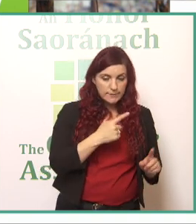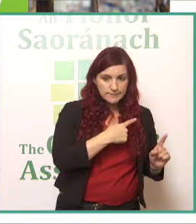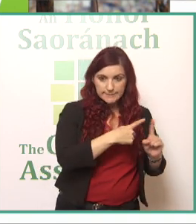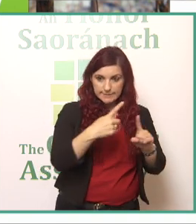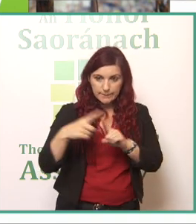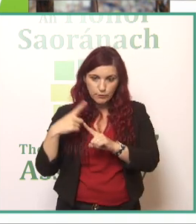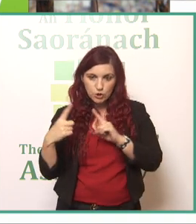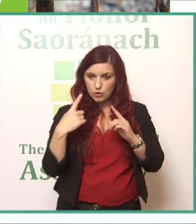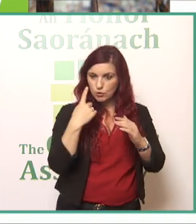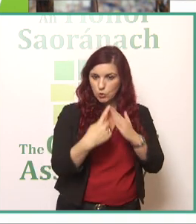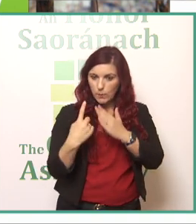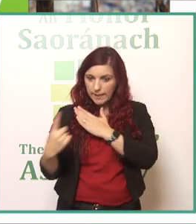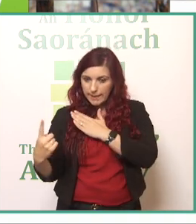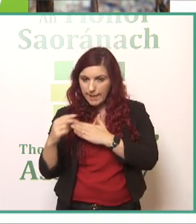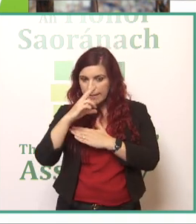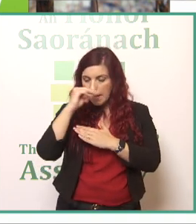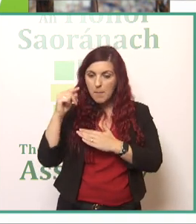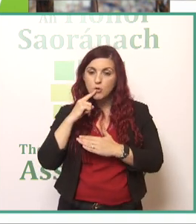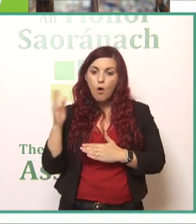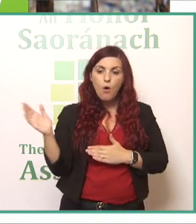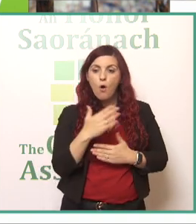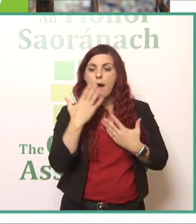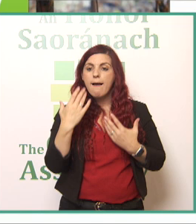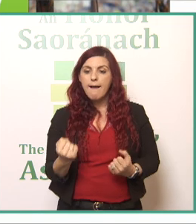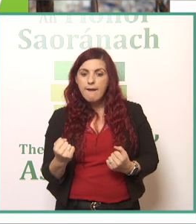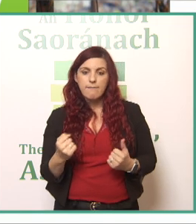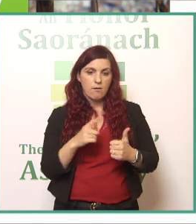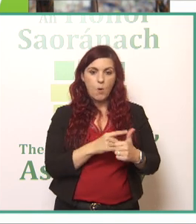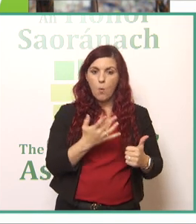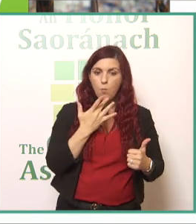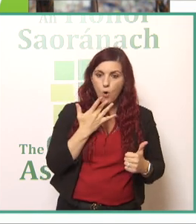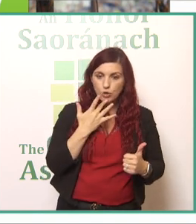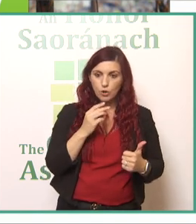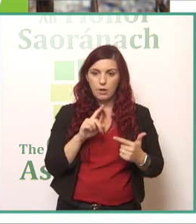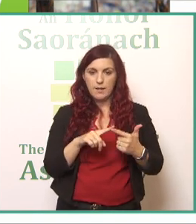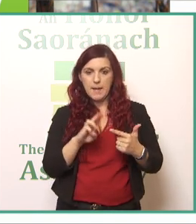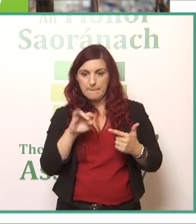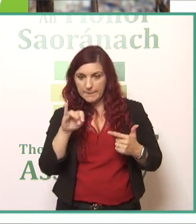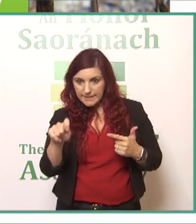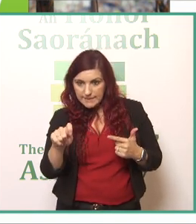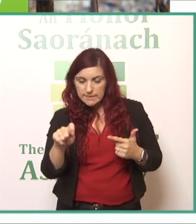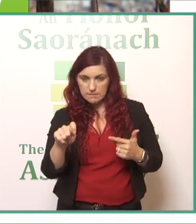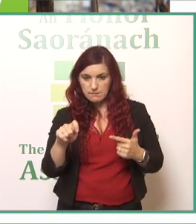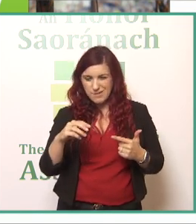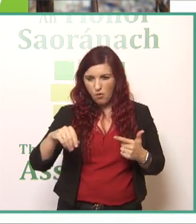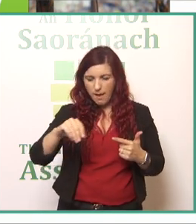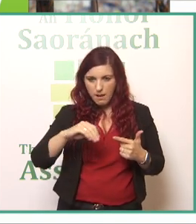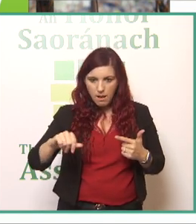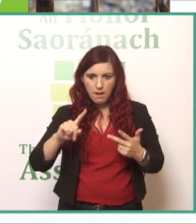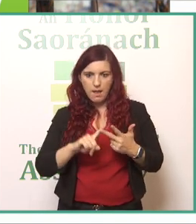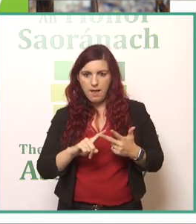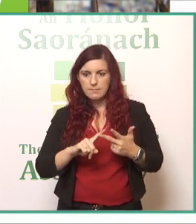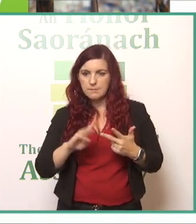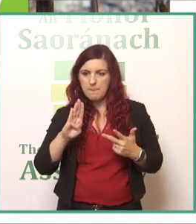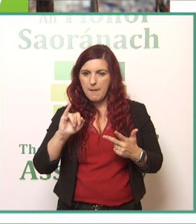all unique examples, but in each case, it's all to do with waterlogged soil, that's peat, and it's the biodiversity.